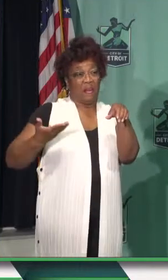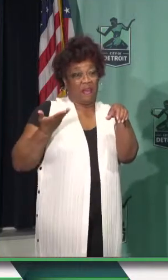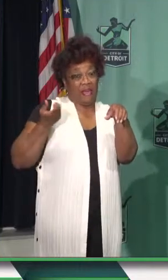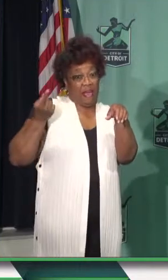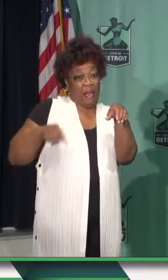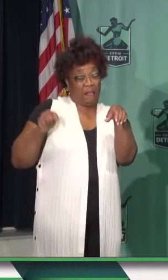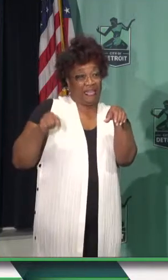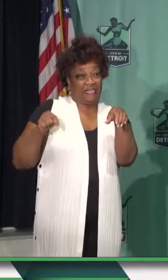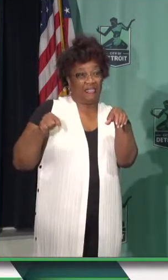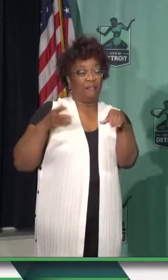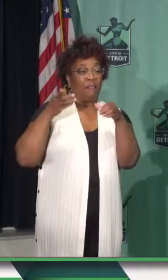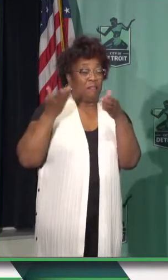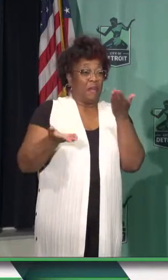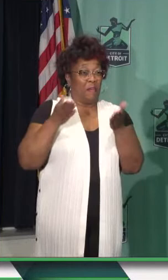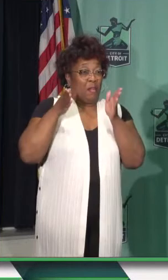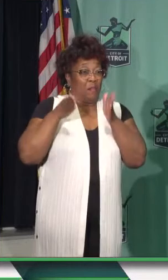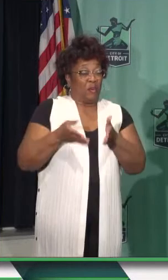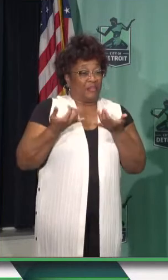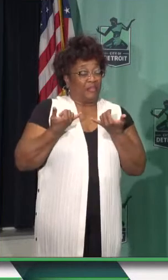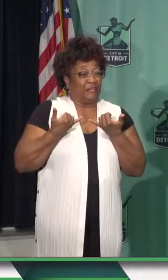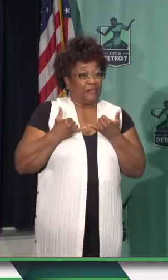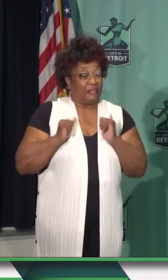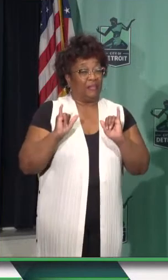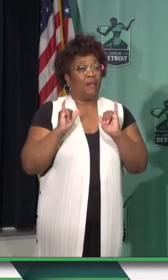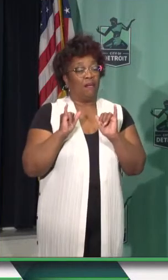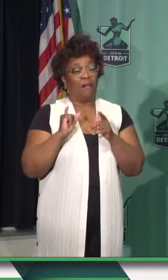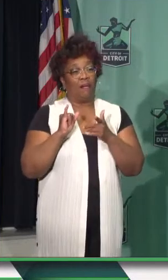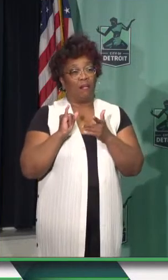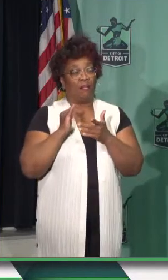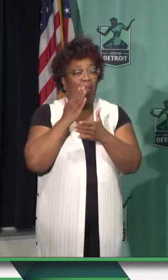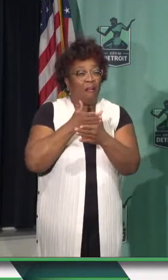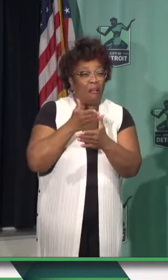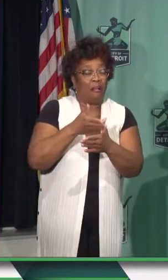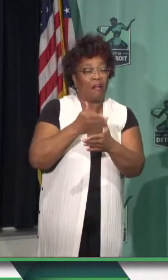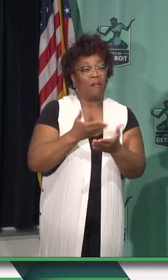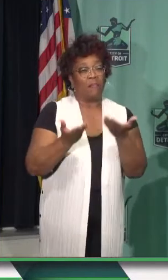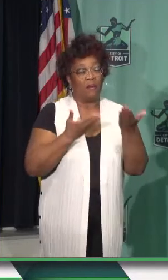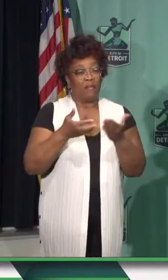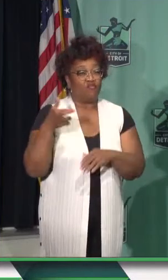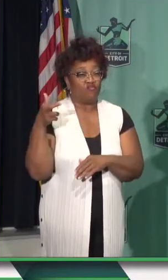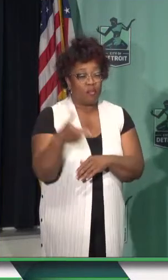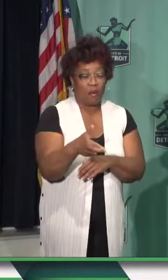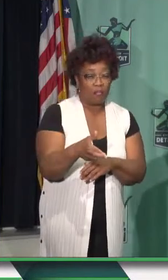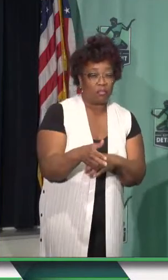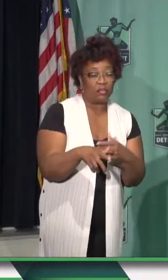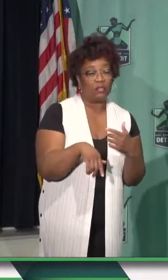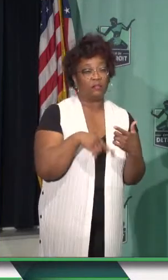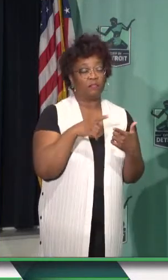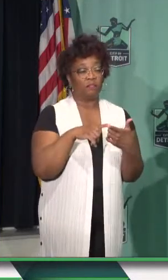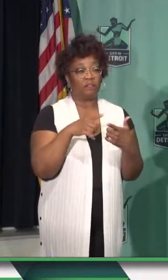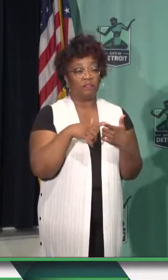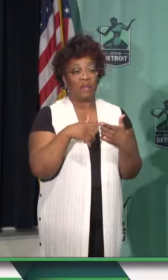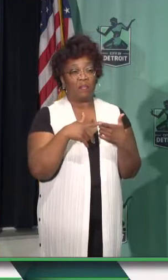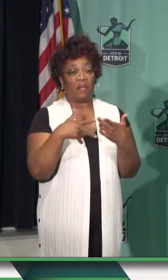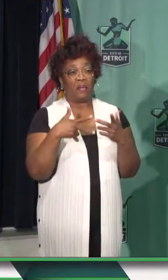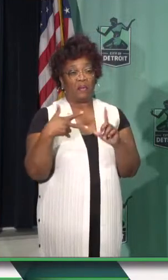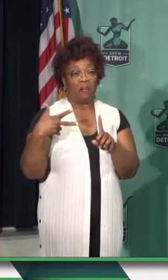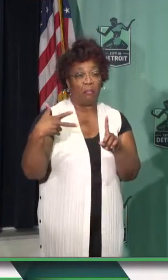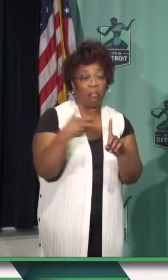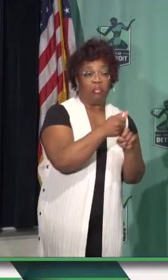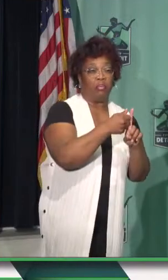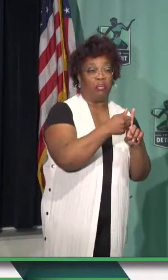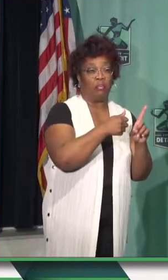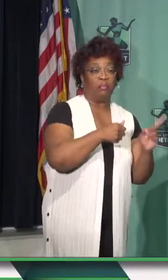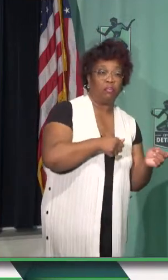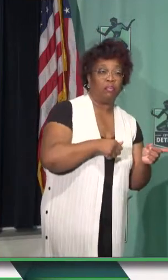out victimizing individuals, whether it's an armed robbery, whether it's a hit and run accident, whether